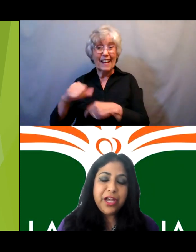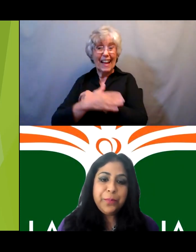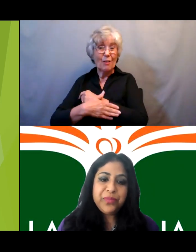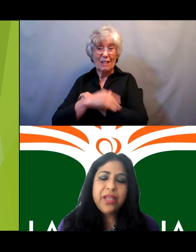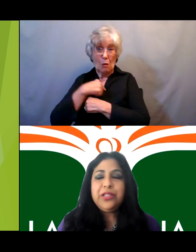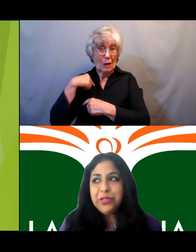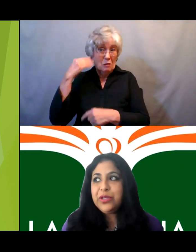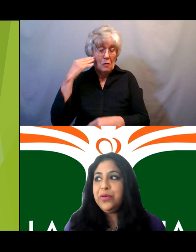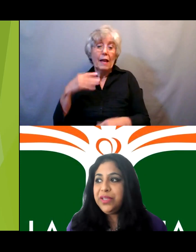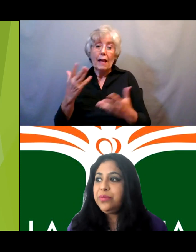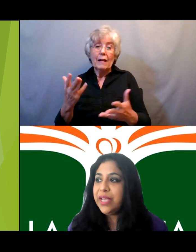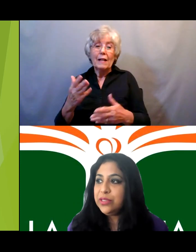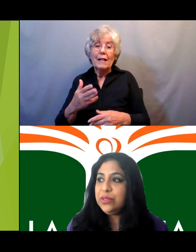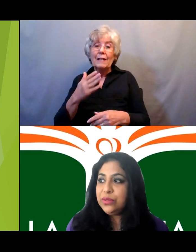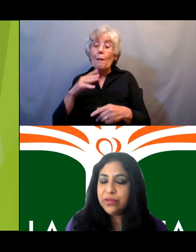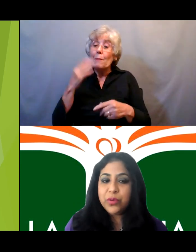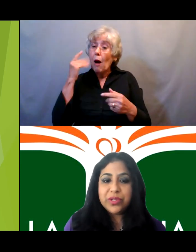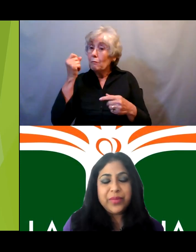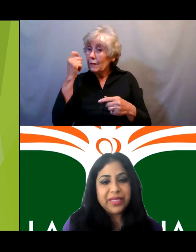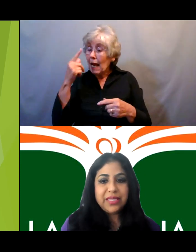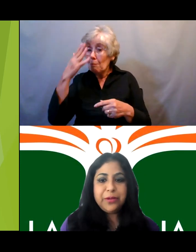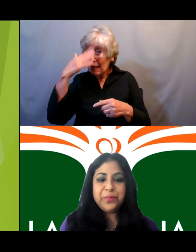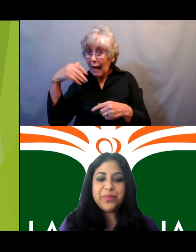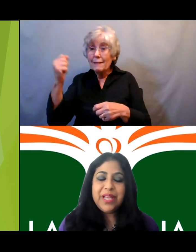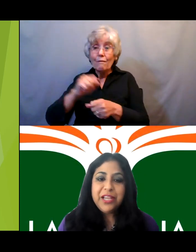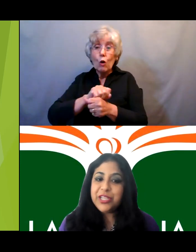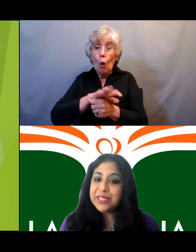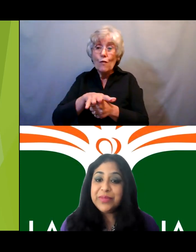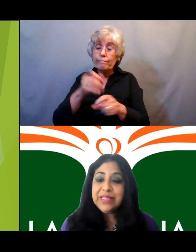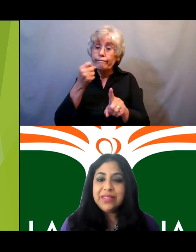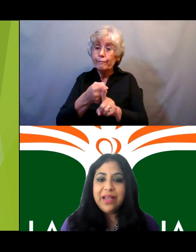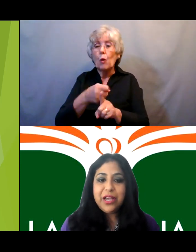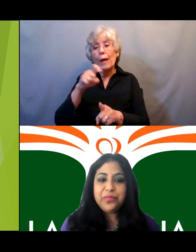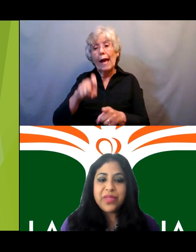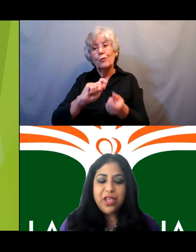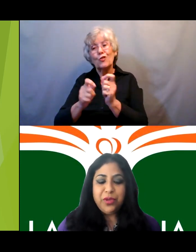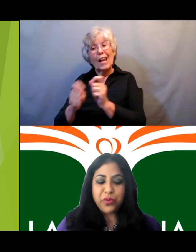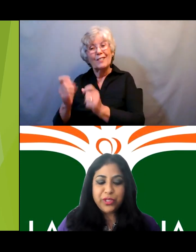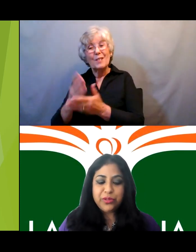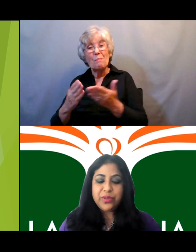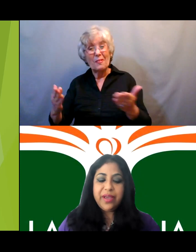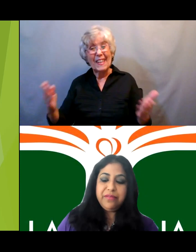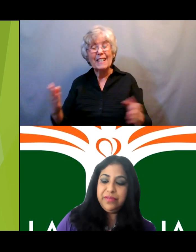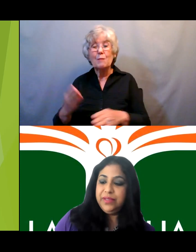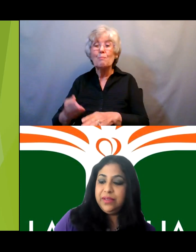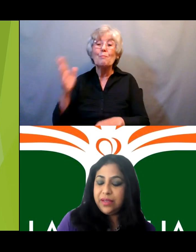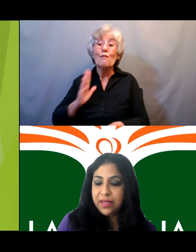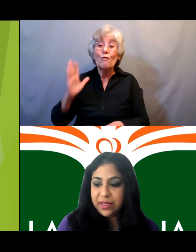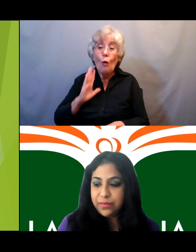have, due to COVID, we had to, of course, make some adjustments. Before we used to